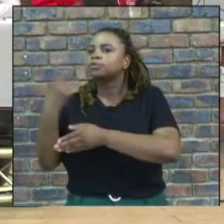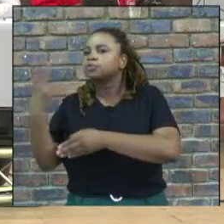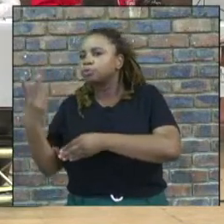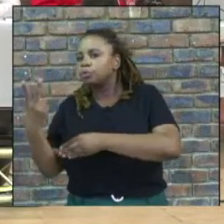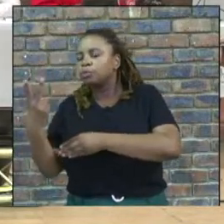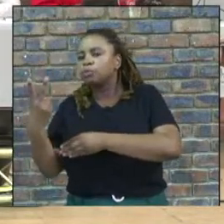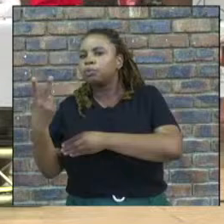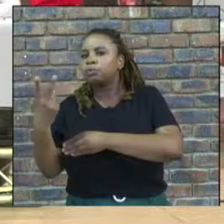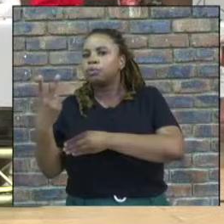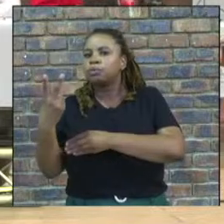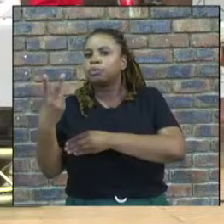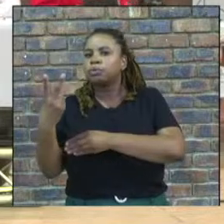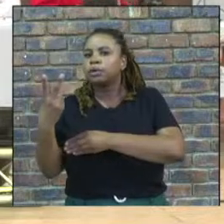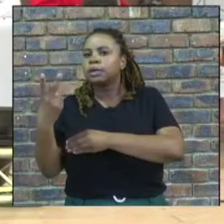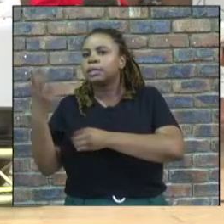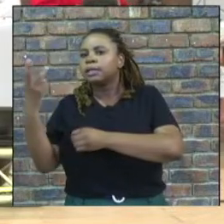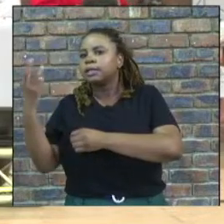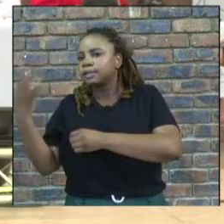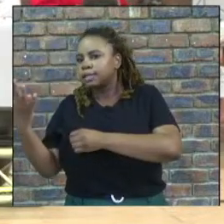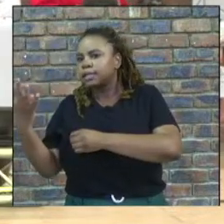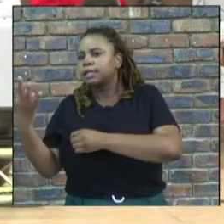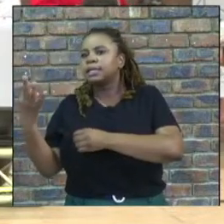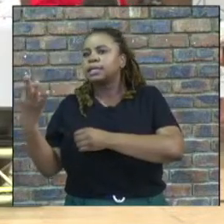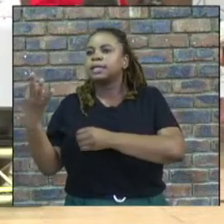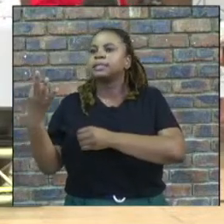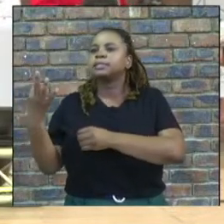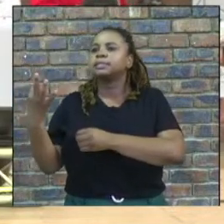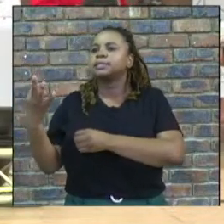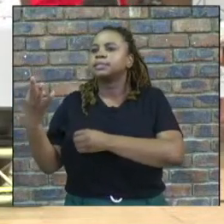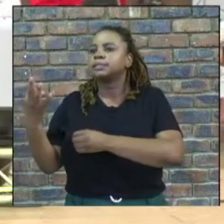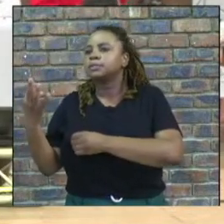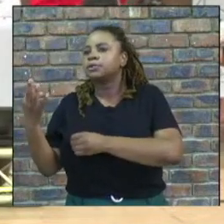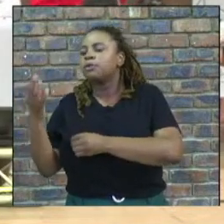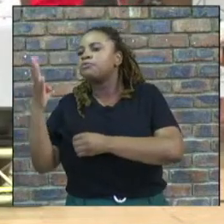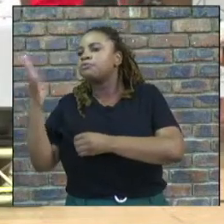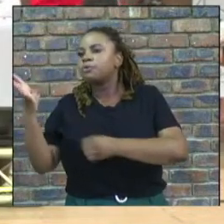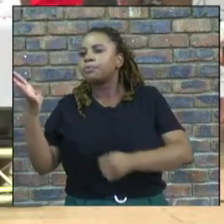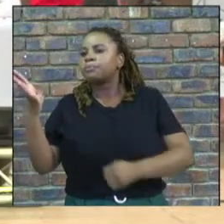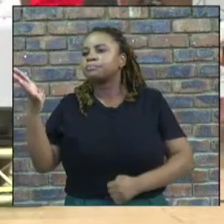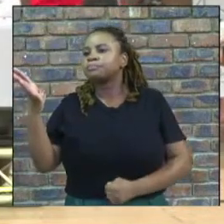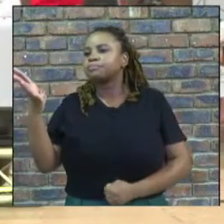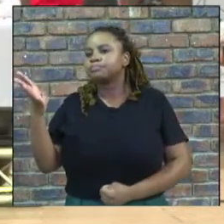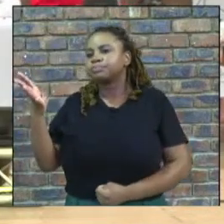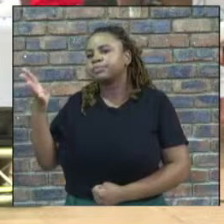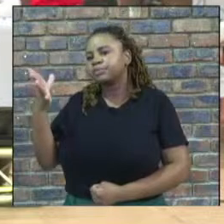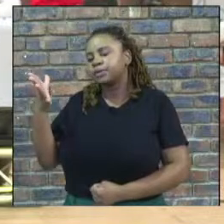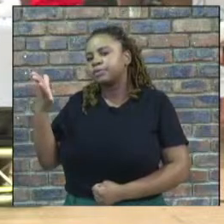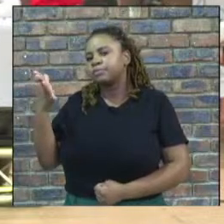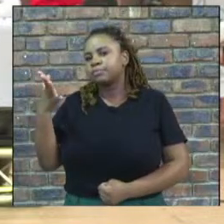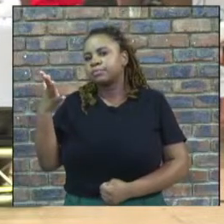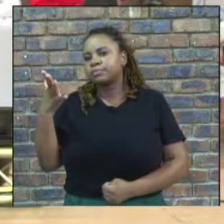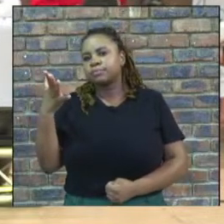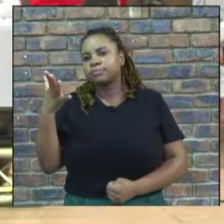2, 3, my brother. 4, 5,